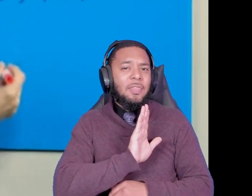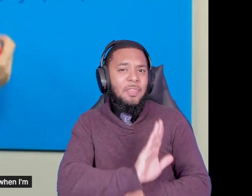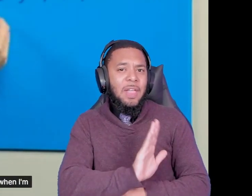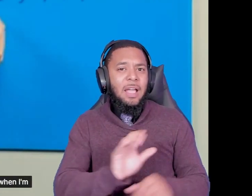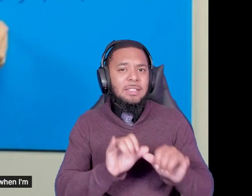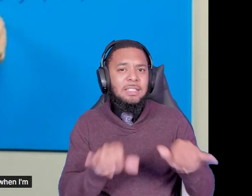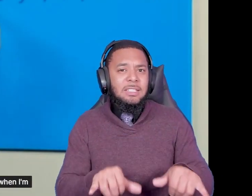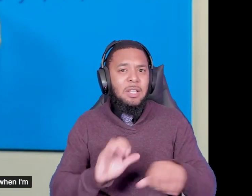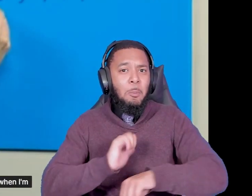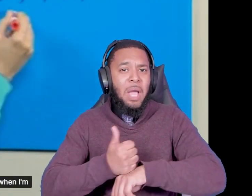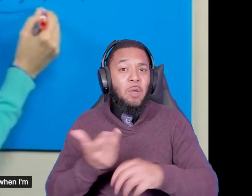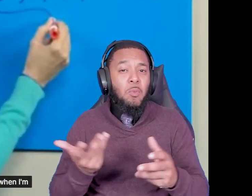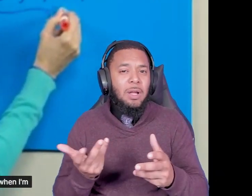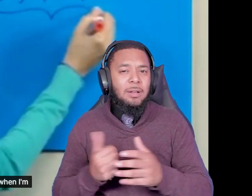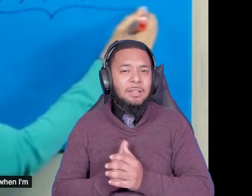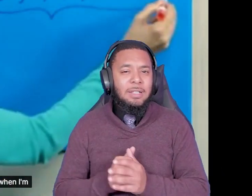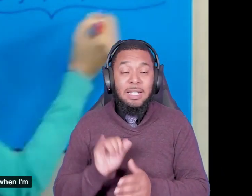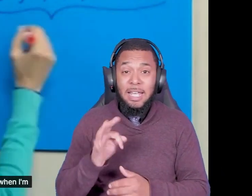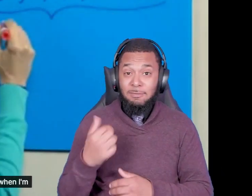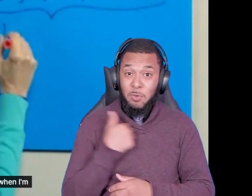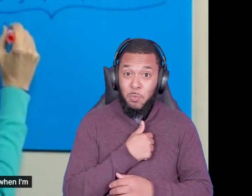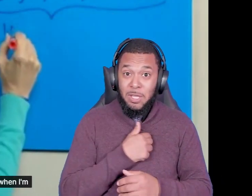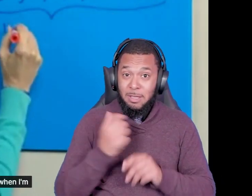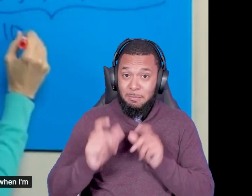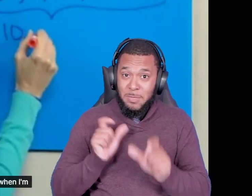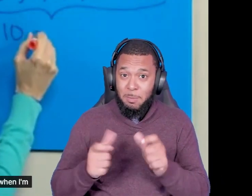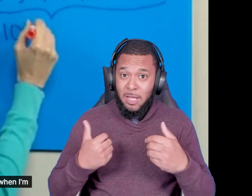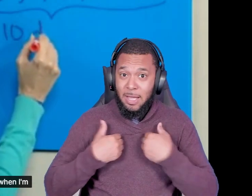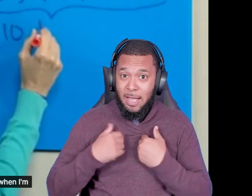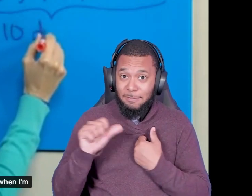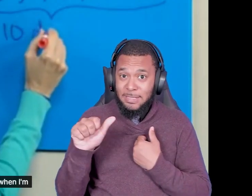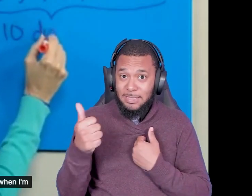If we humans have 10 digits,